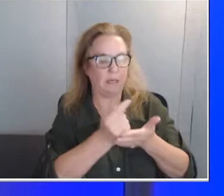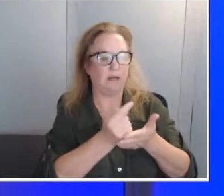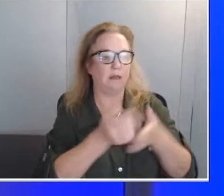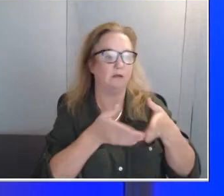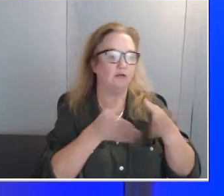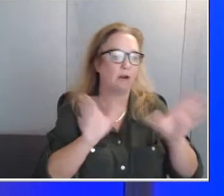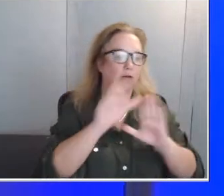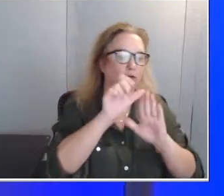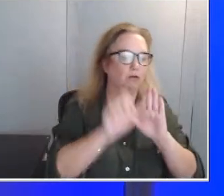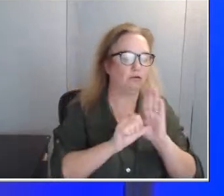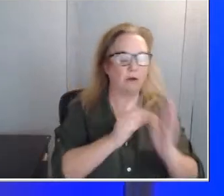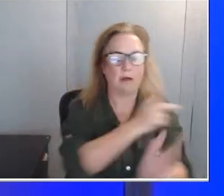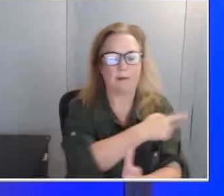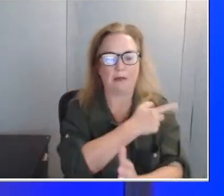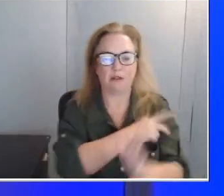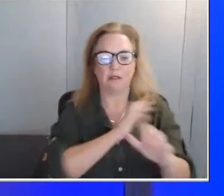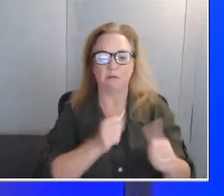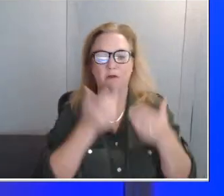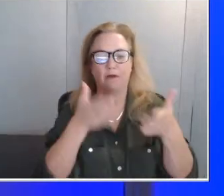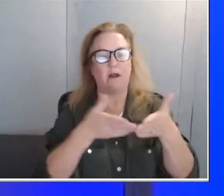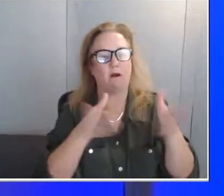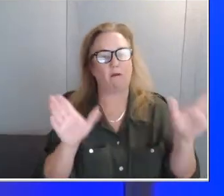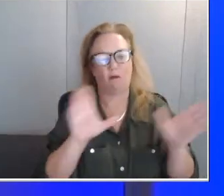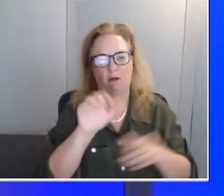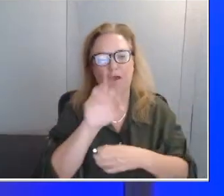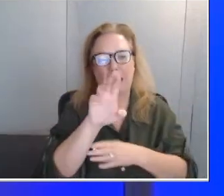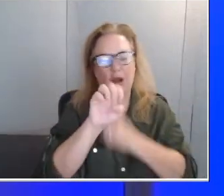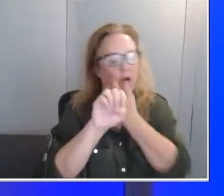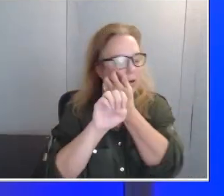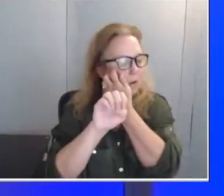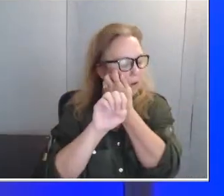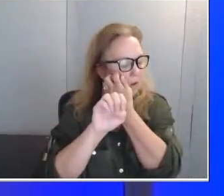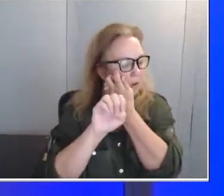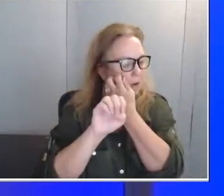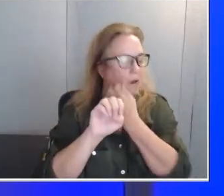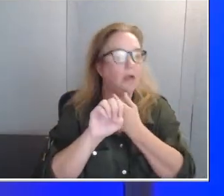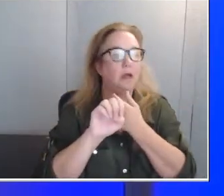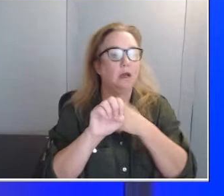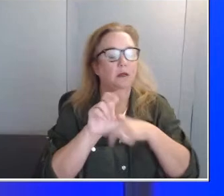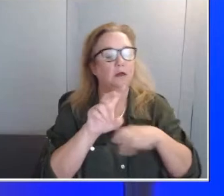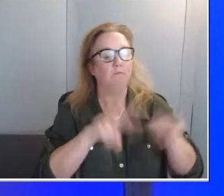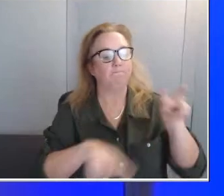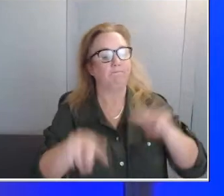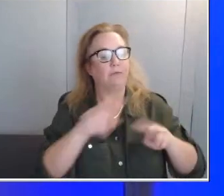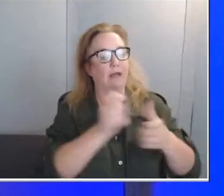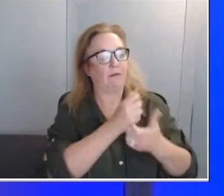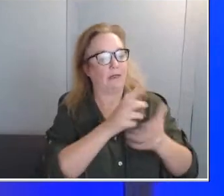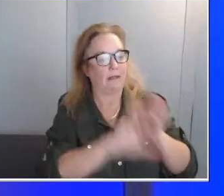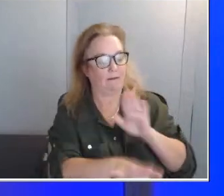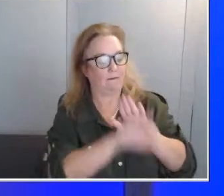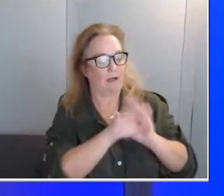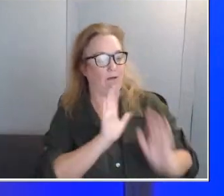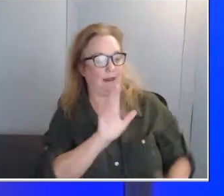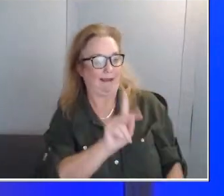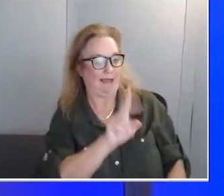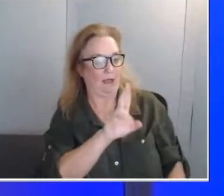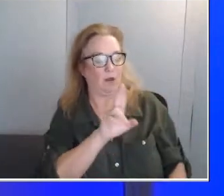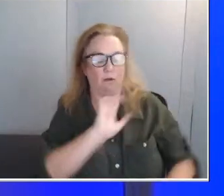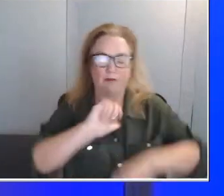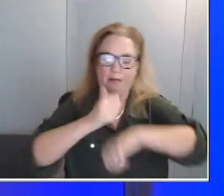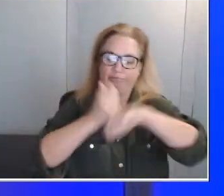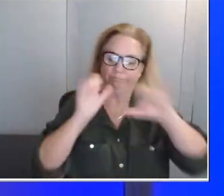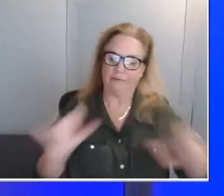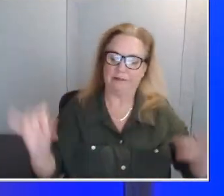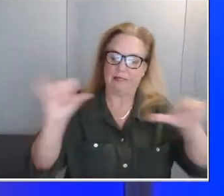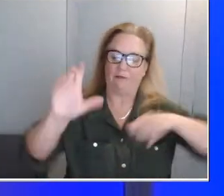patients, and provide our overall care to this patient population. Using what they found at our site visit, they actually helped to create the standards for this